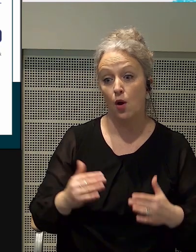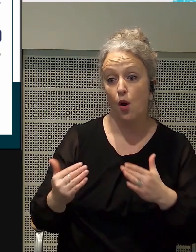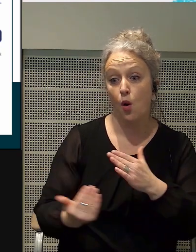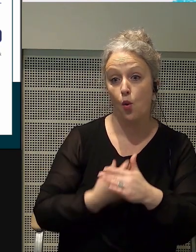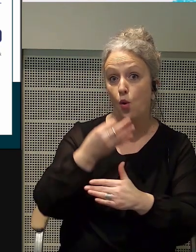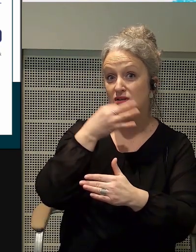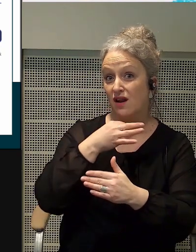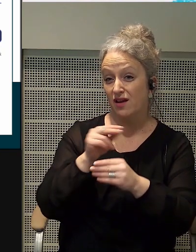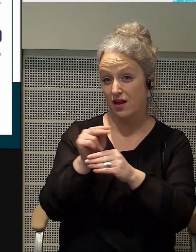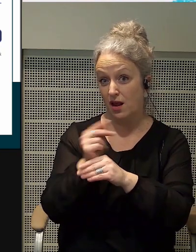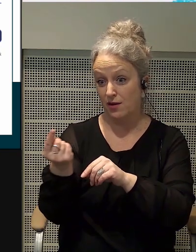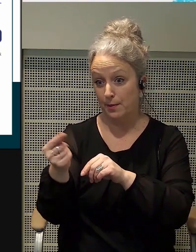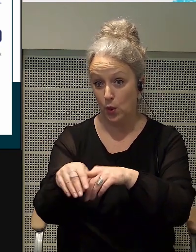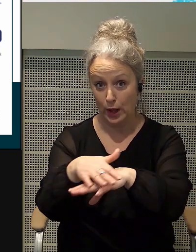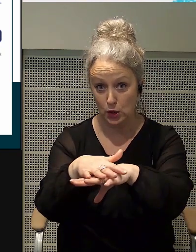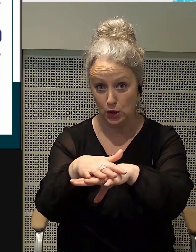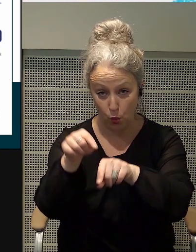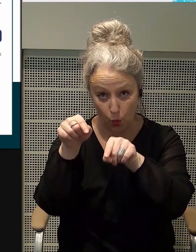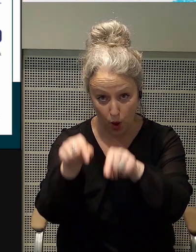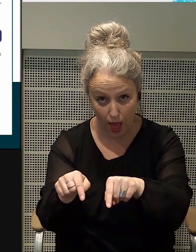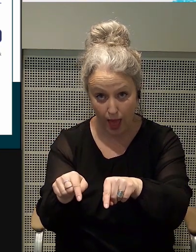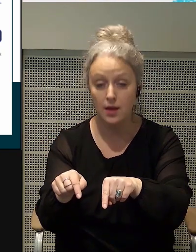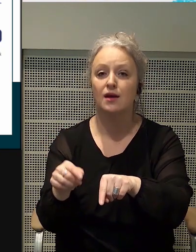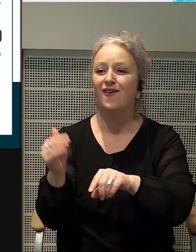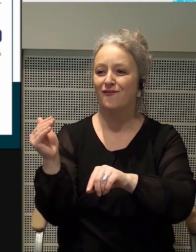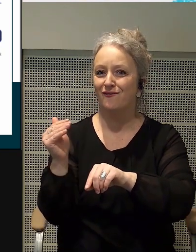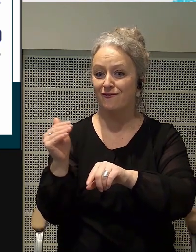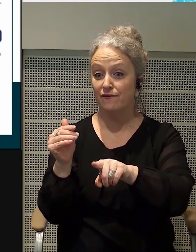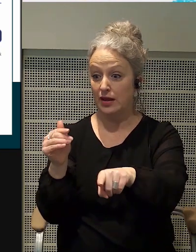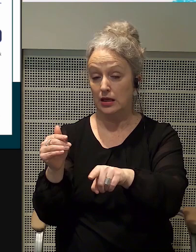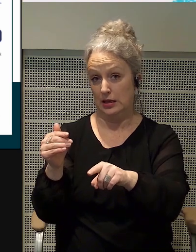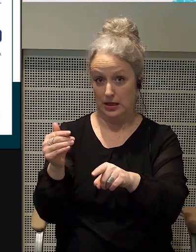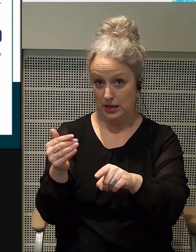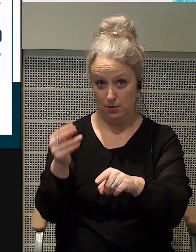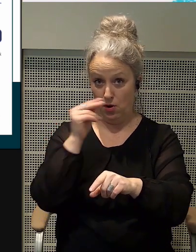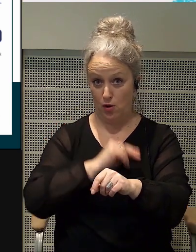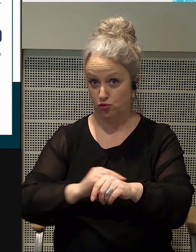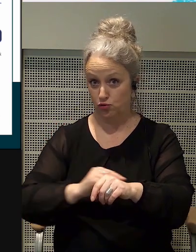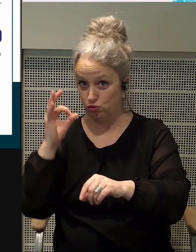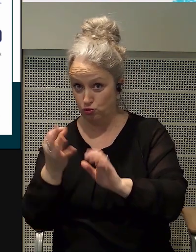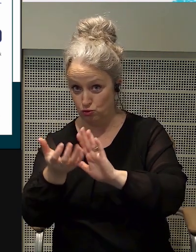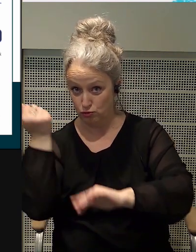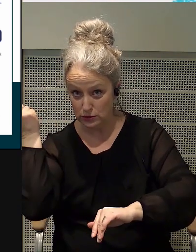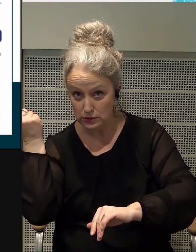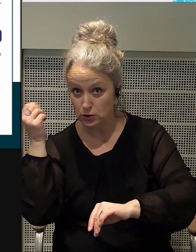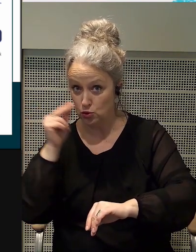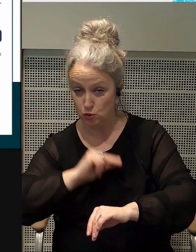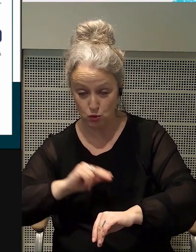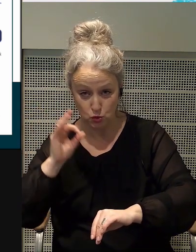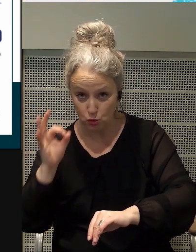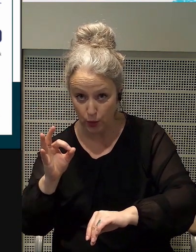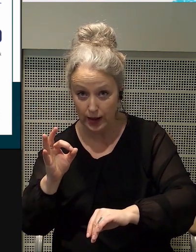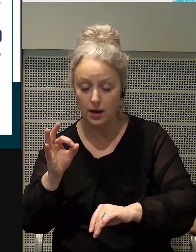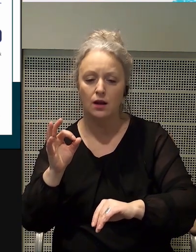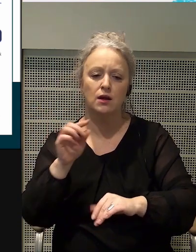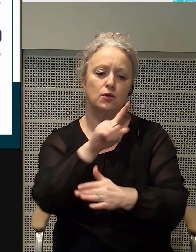maintaining it, and the questionnaire is no longer available in spite of 4 years of work of many professionals and patients involved.